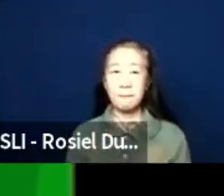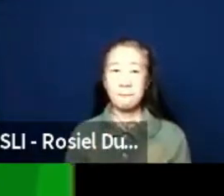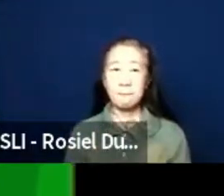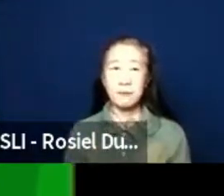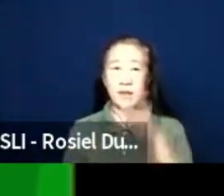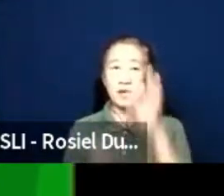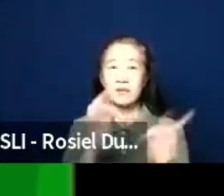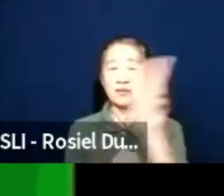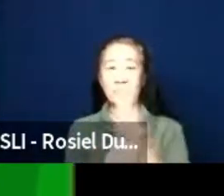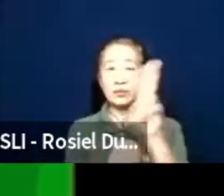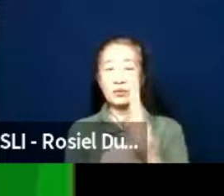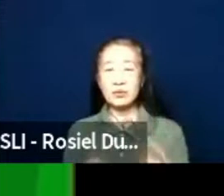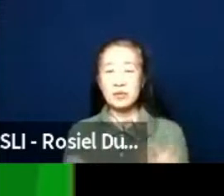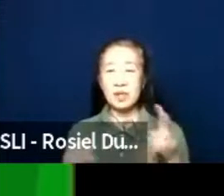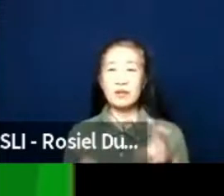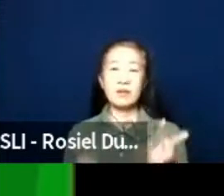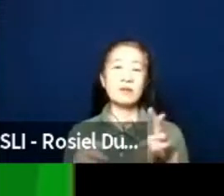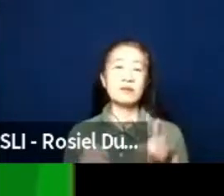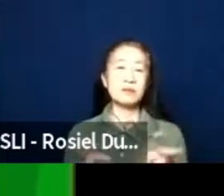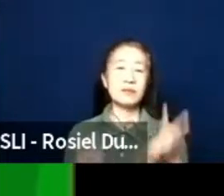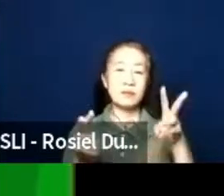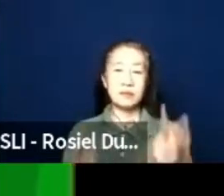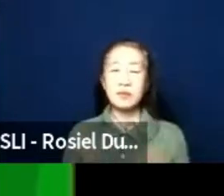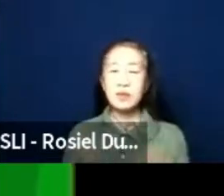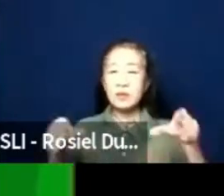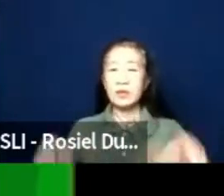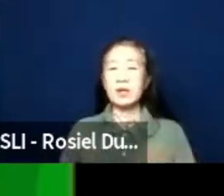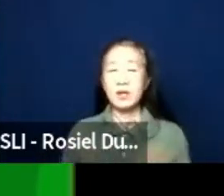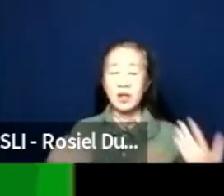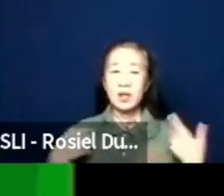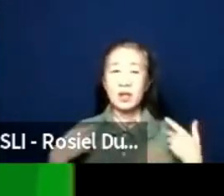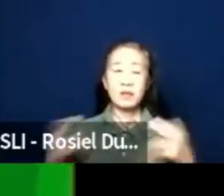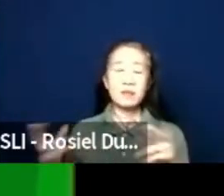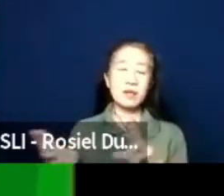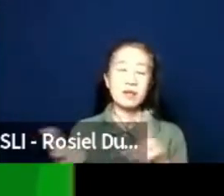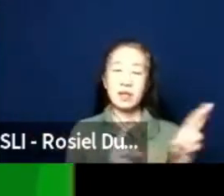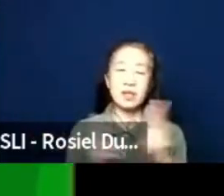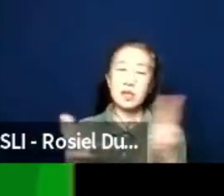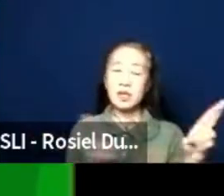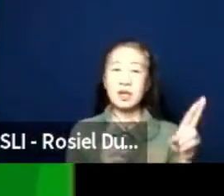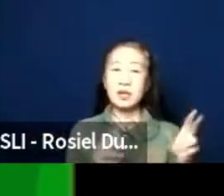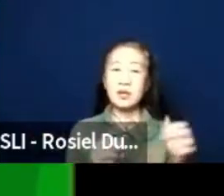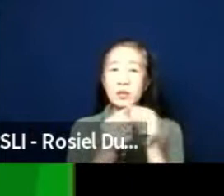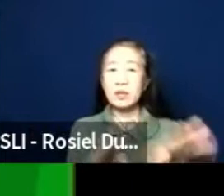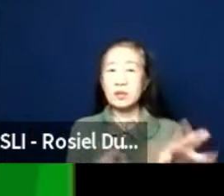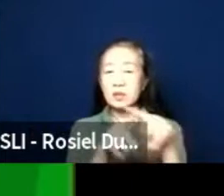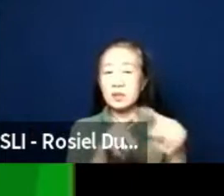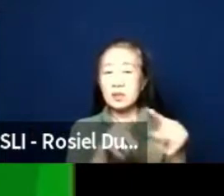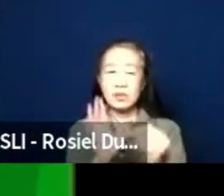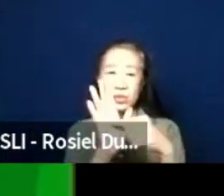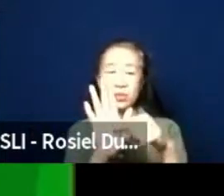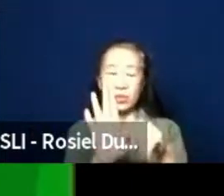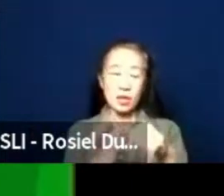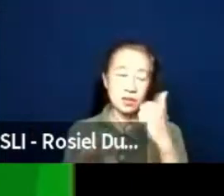If you use power wheelchair, have a lightweight manual wheelchair available as backup if possible. Show others how